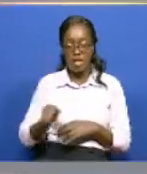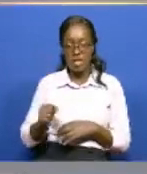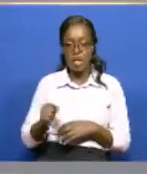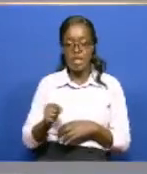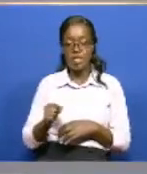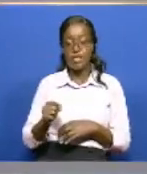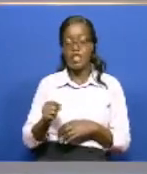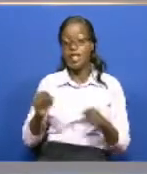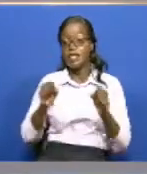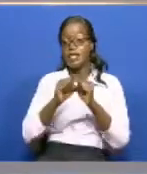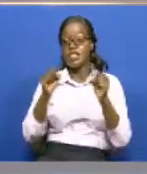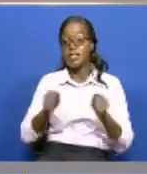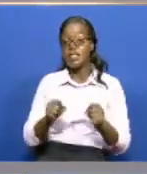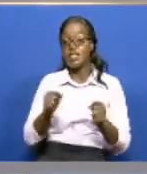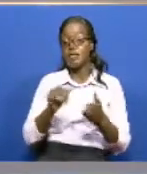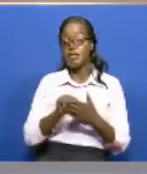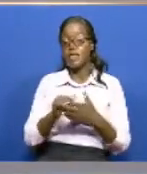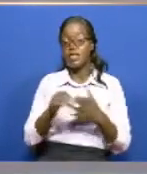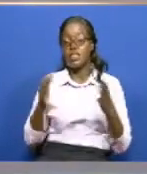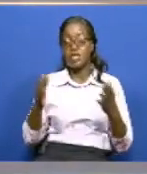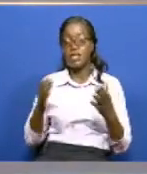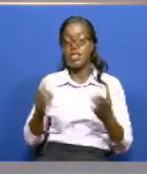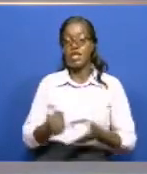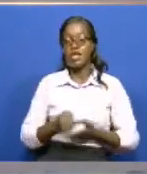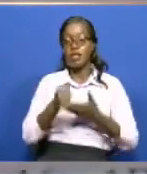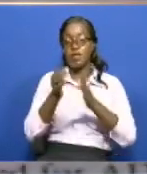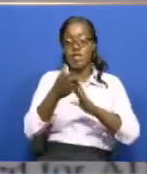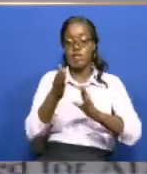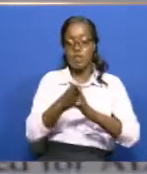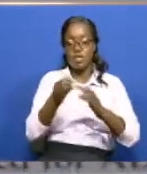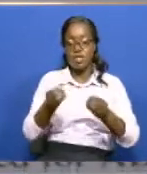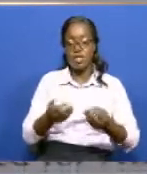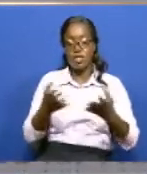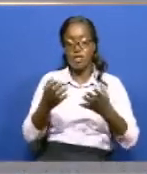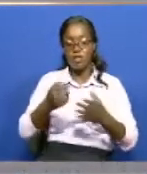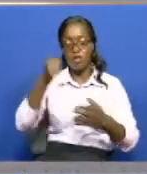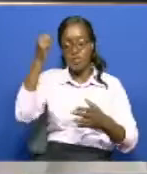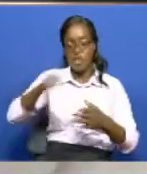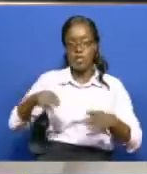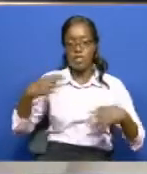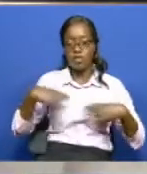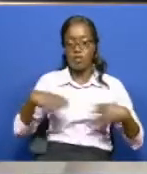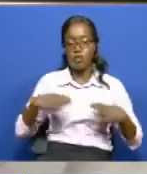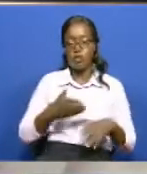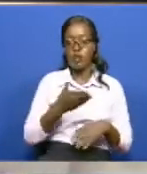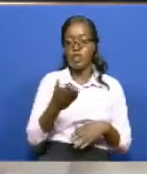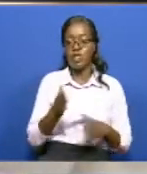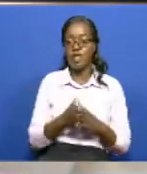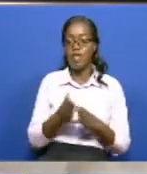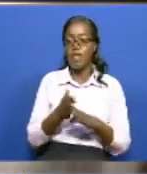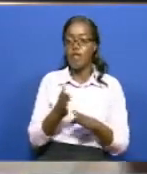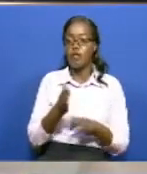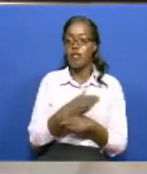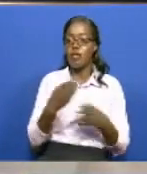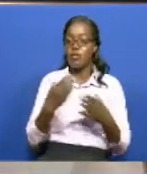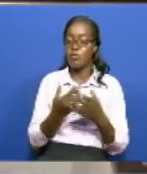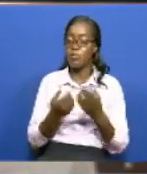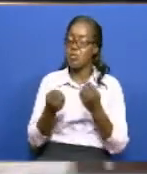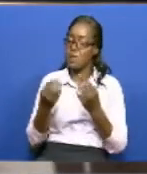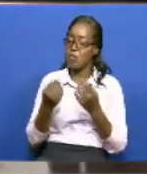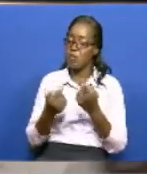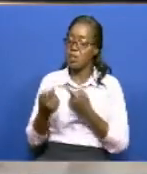the system, noting that it has greatly assisted in expediting delivery of justice to residents. Eleni watu wengi walikuwa naenda